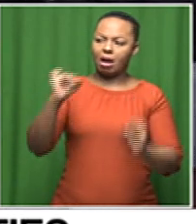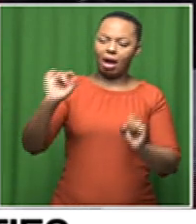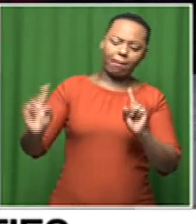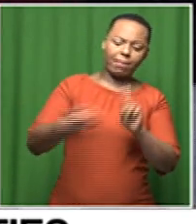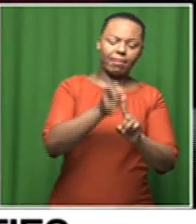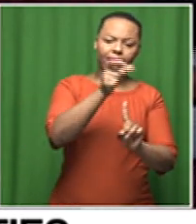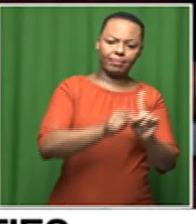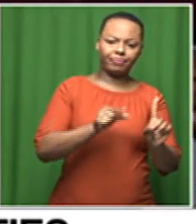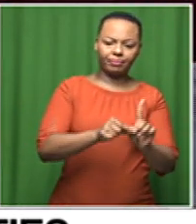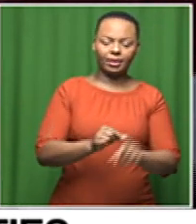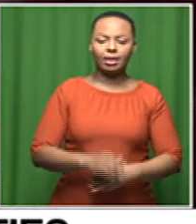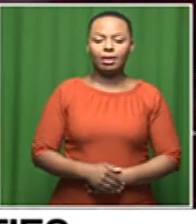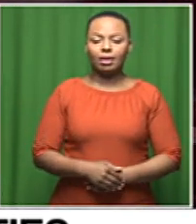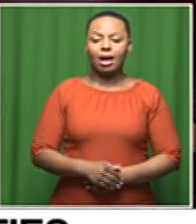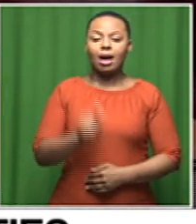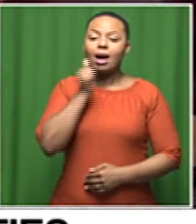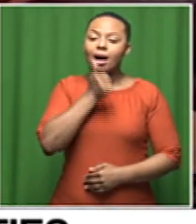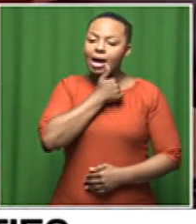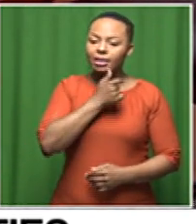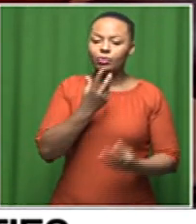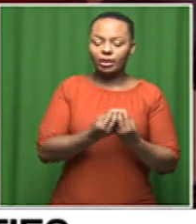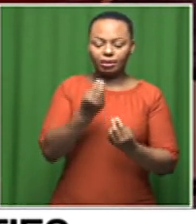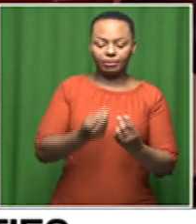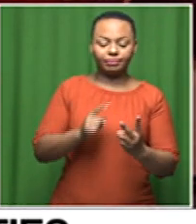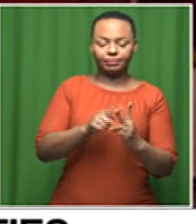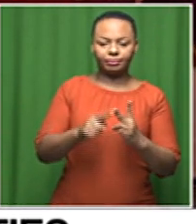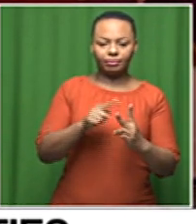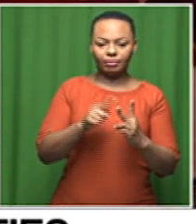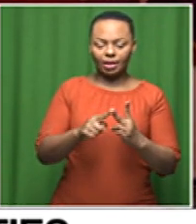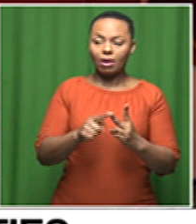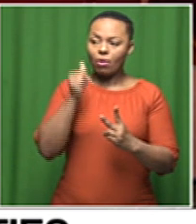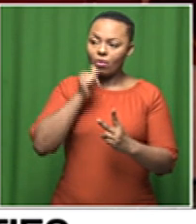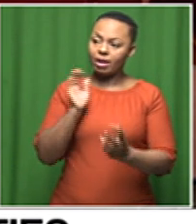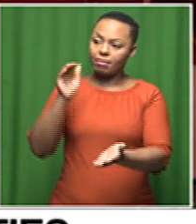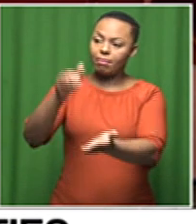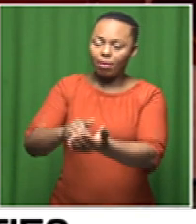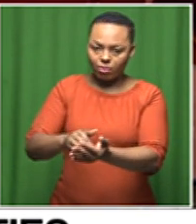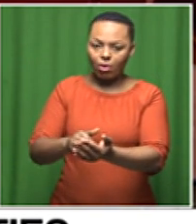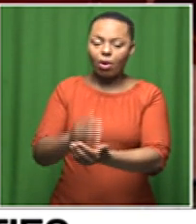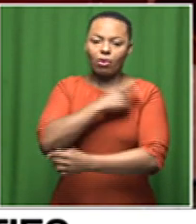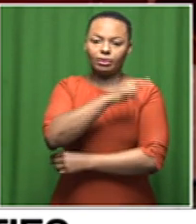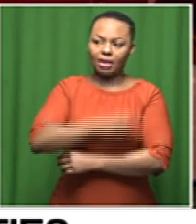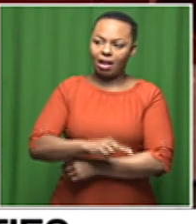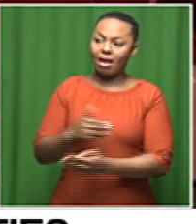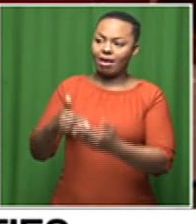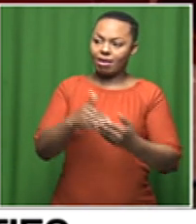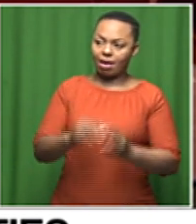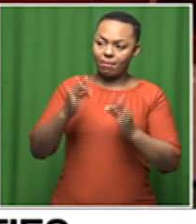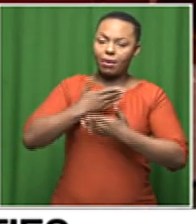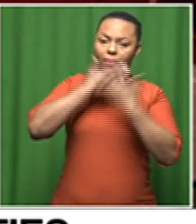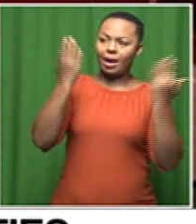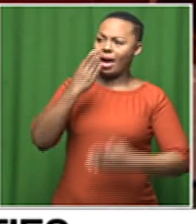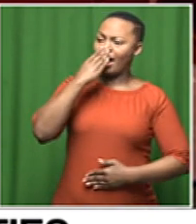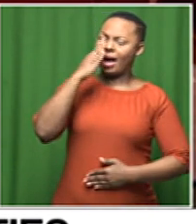Lethabo and her aunt Eunice Motswane were surprisingly not attended to as they got to the hospital. They were greeted